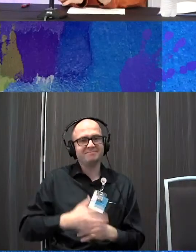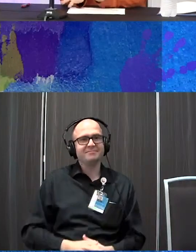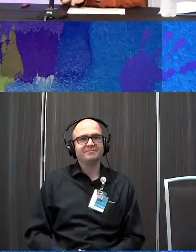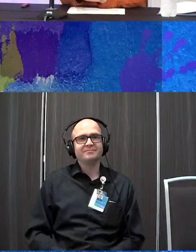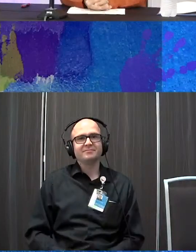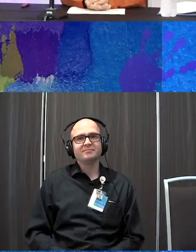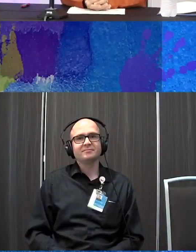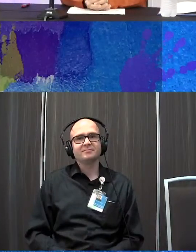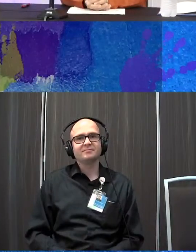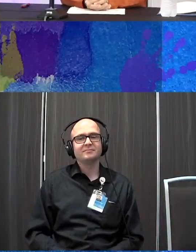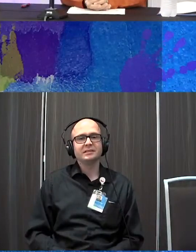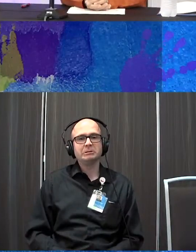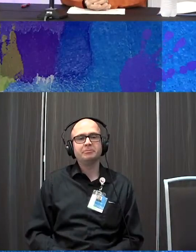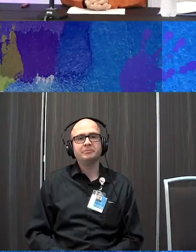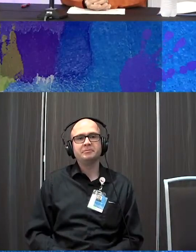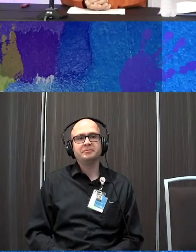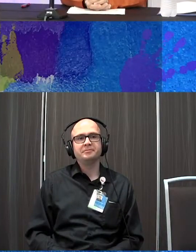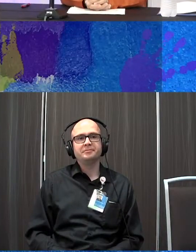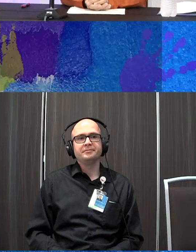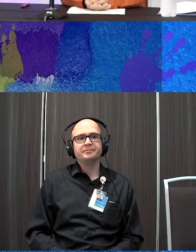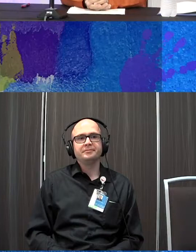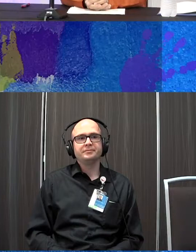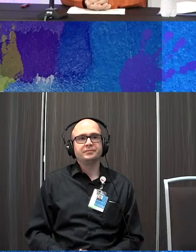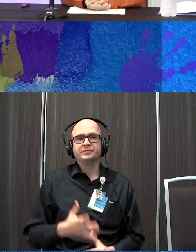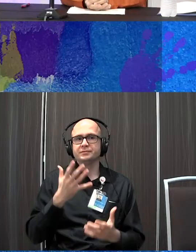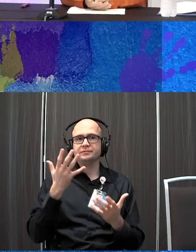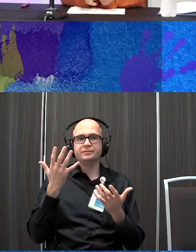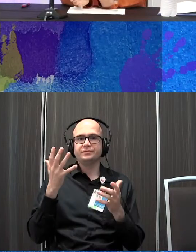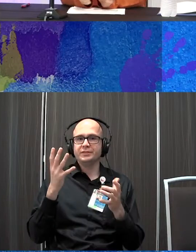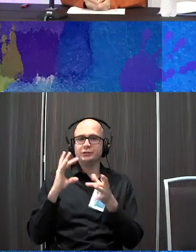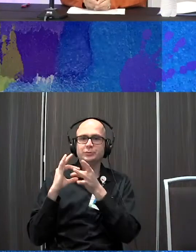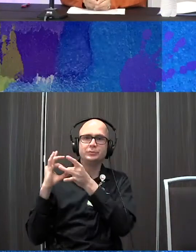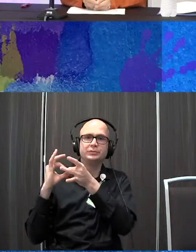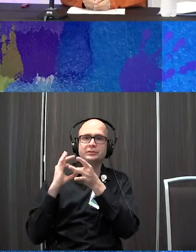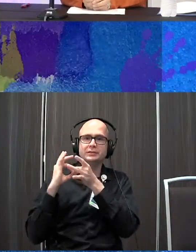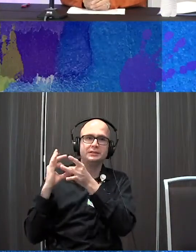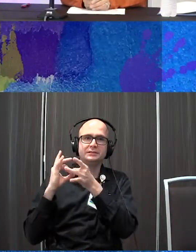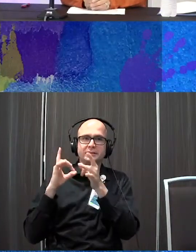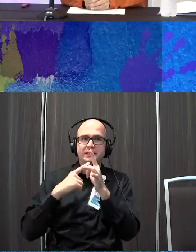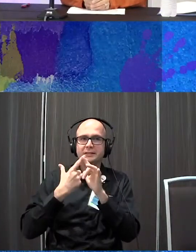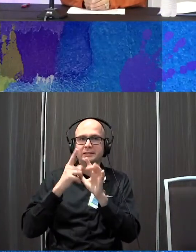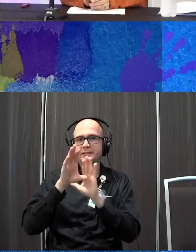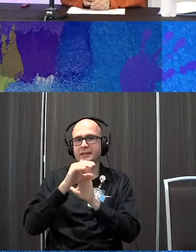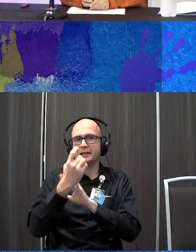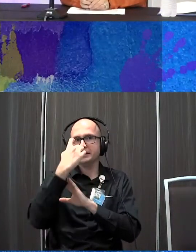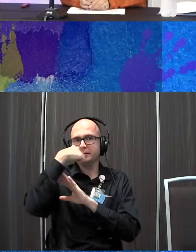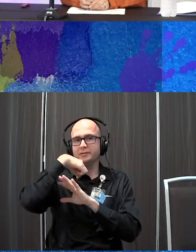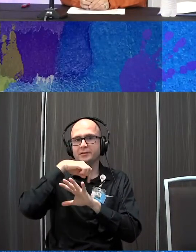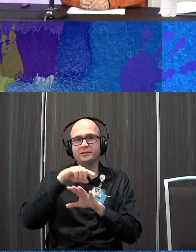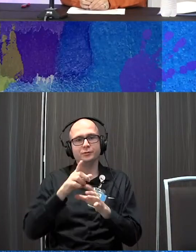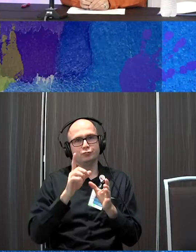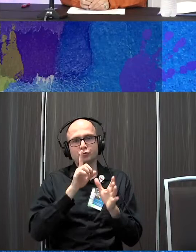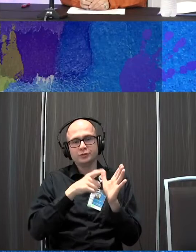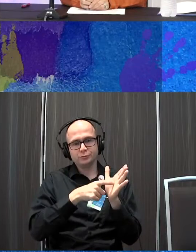So after that, they did some relationship building, and he did not scope him for quite a while until he really had to again.